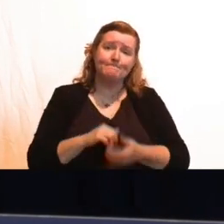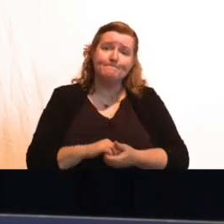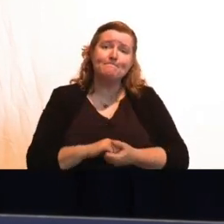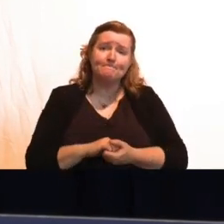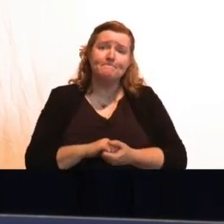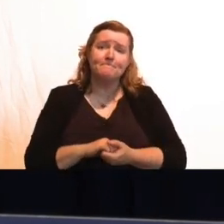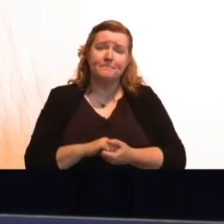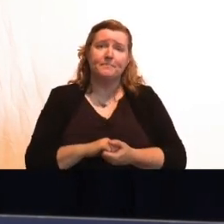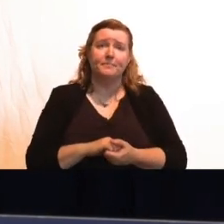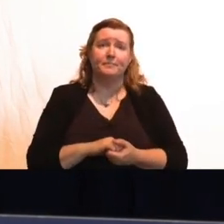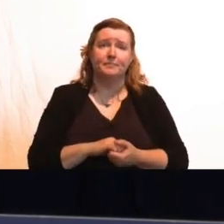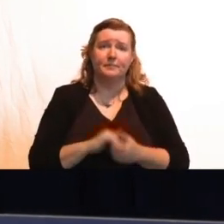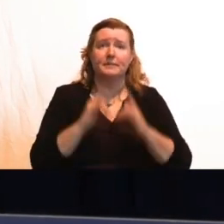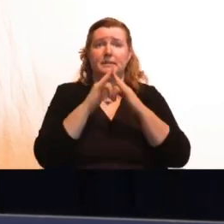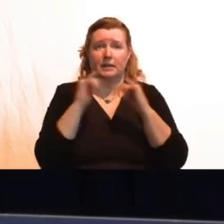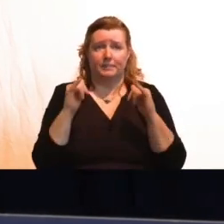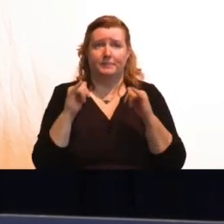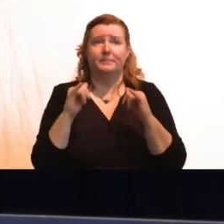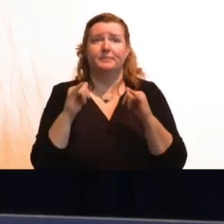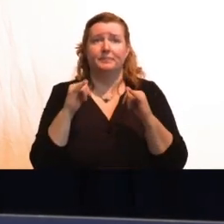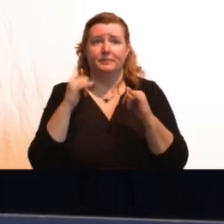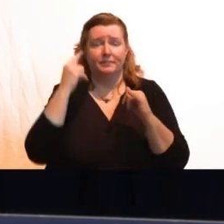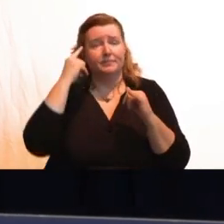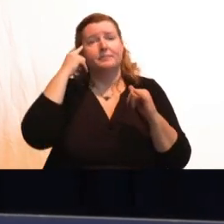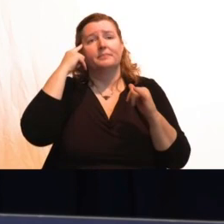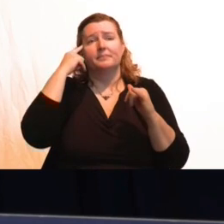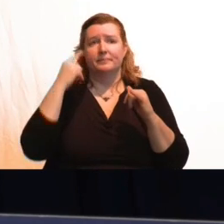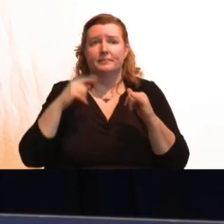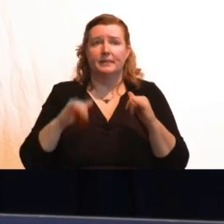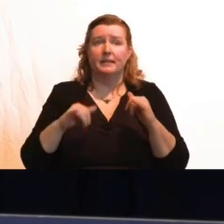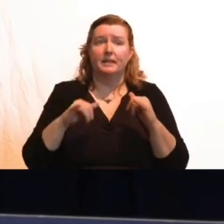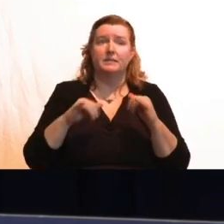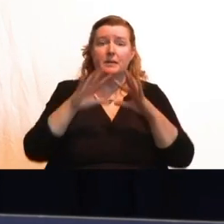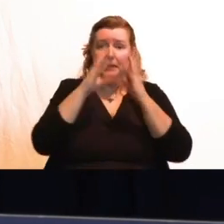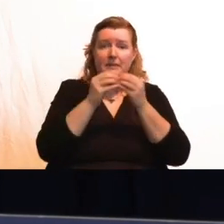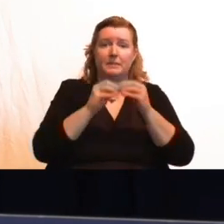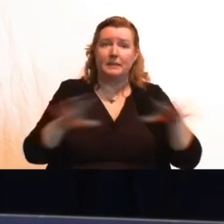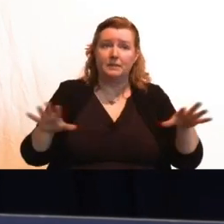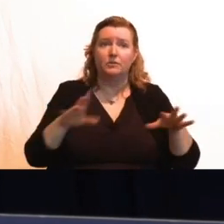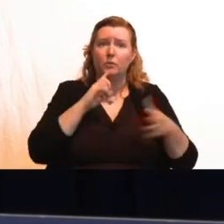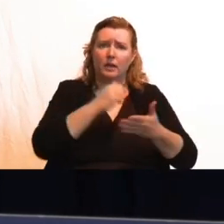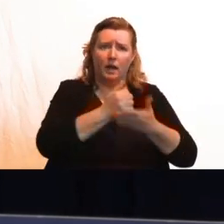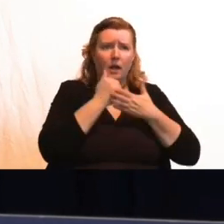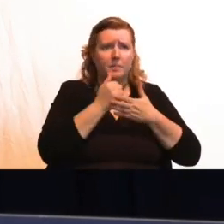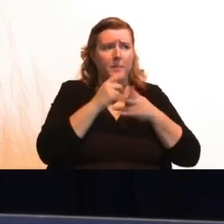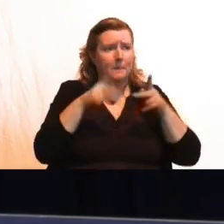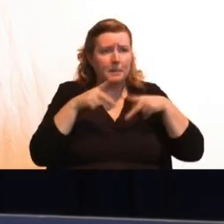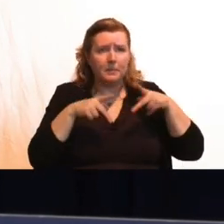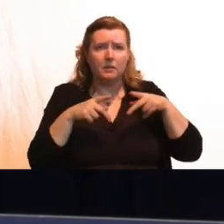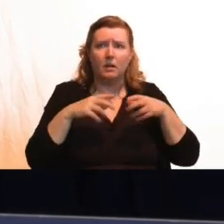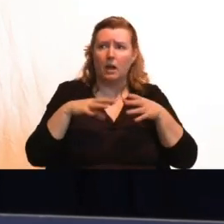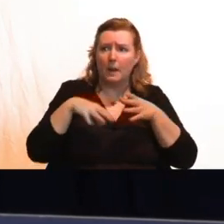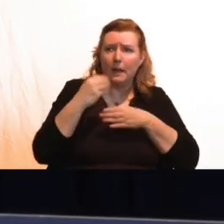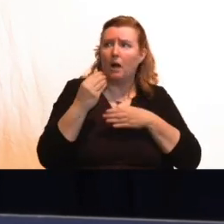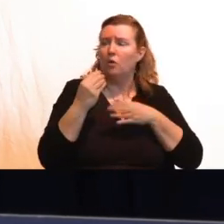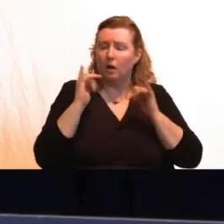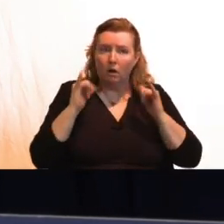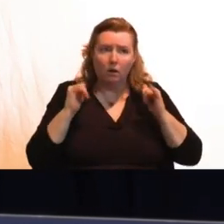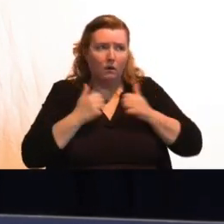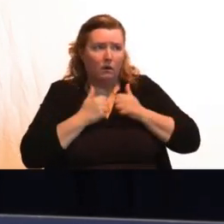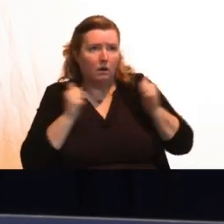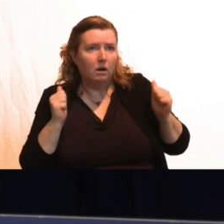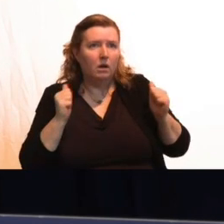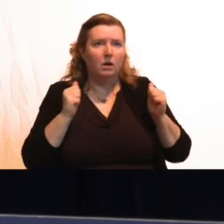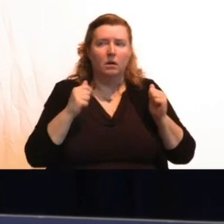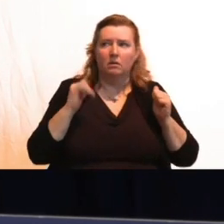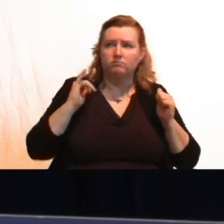best in many of us, demonstrating our collective interest in protecting the public, particularly among the